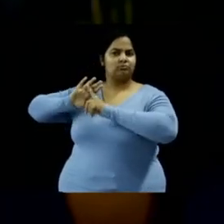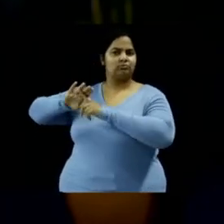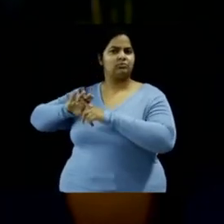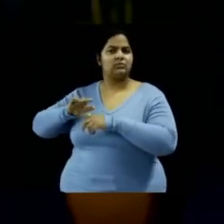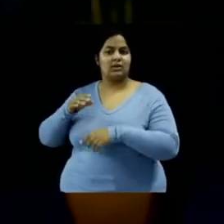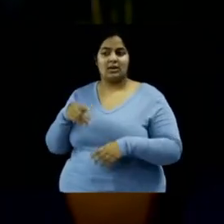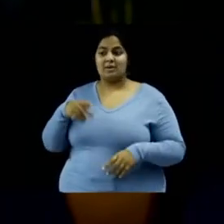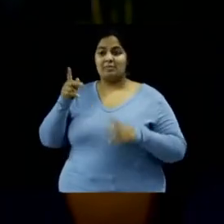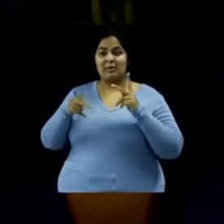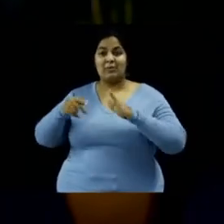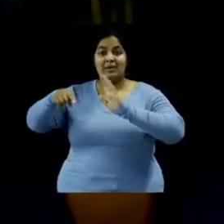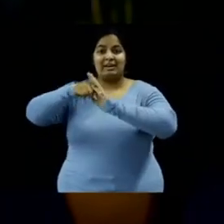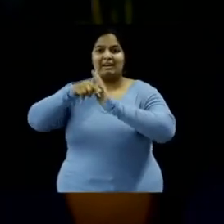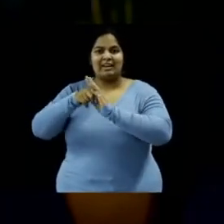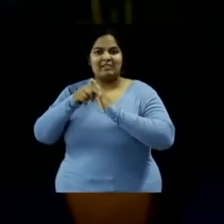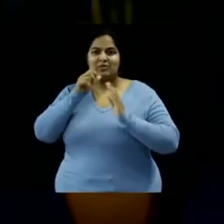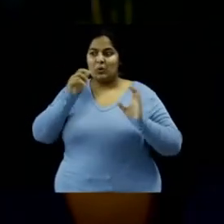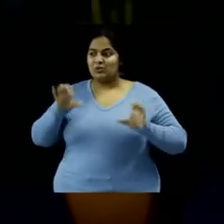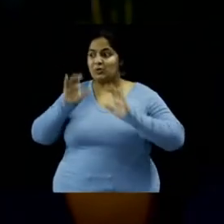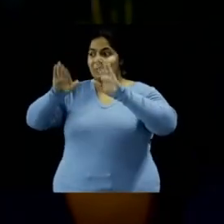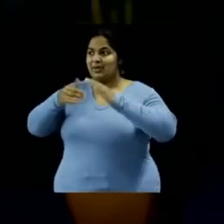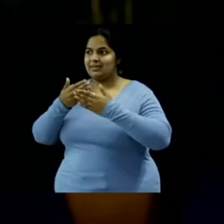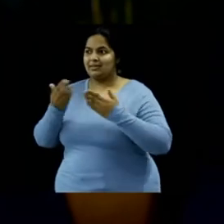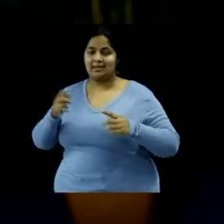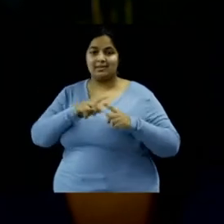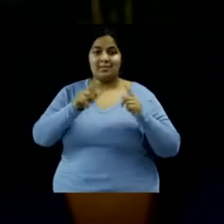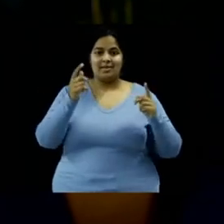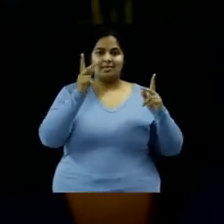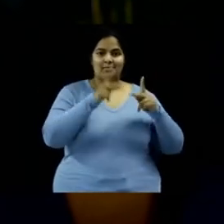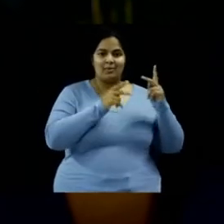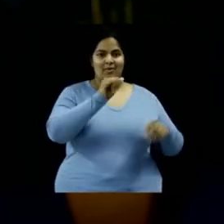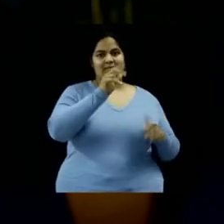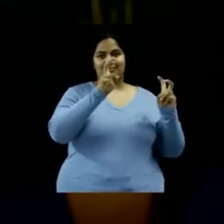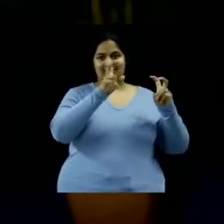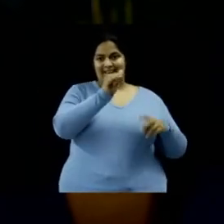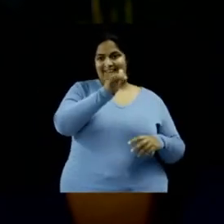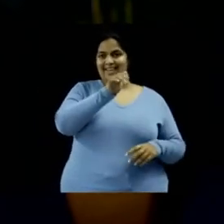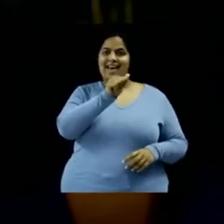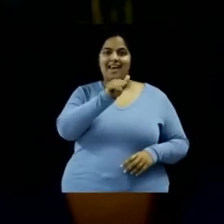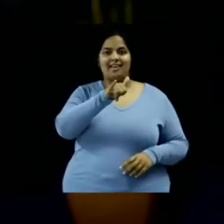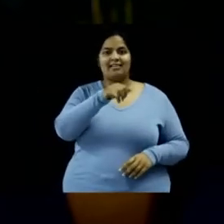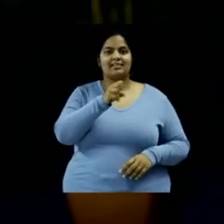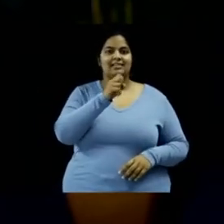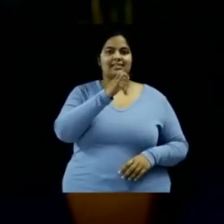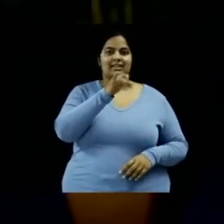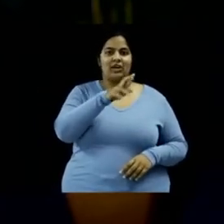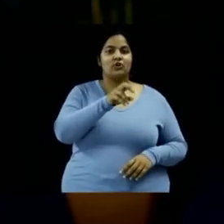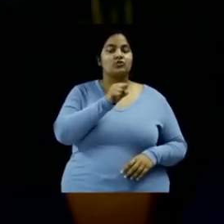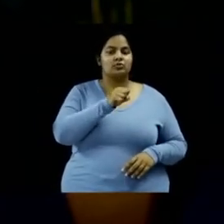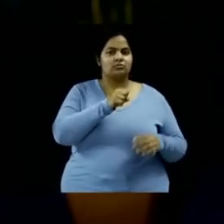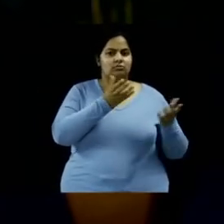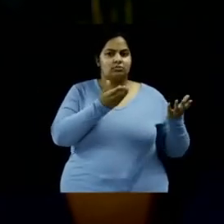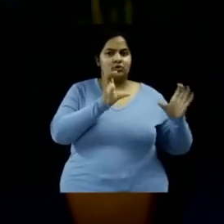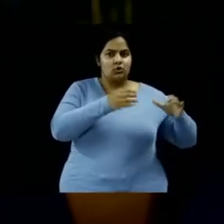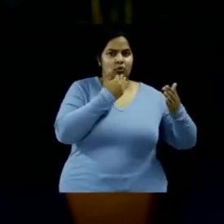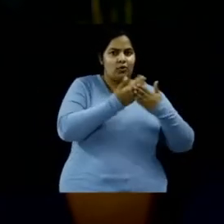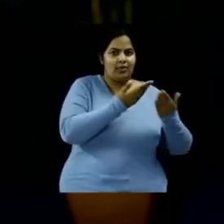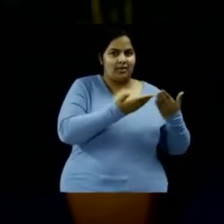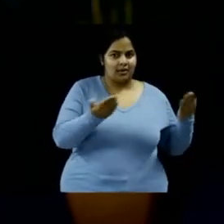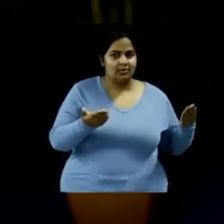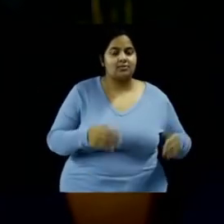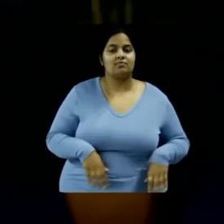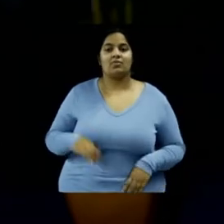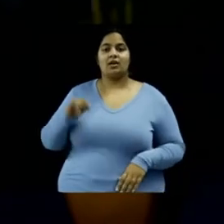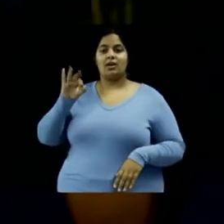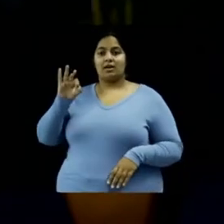things. It's the yaysayers who get the big things done in life. If Wilt Chamberlain had listened to the naysayers in 1962,